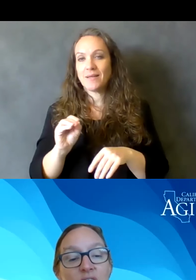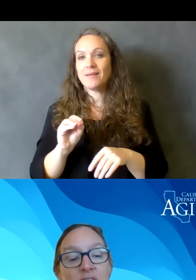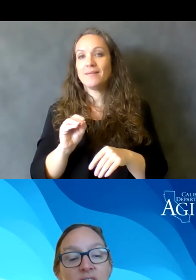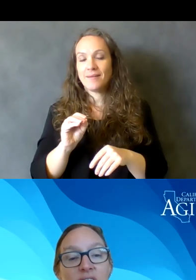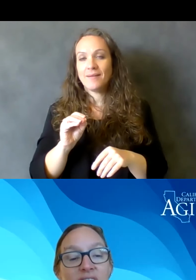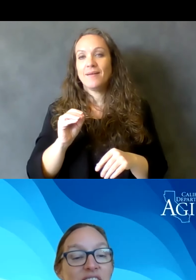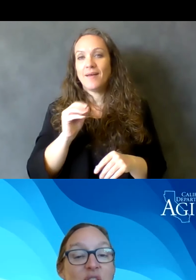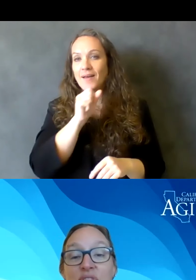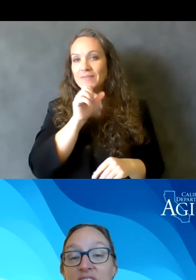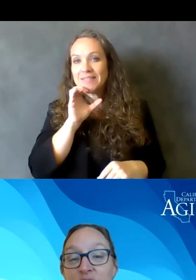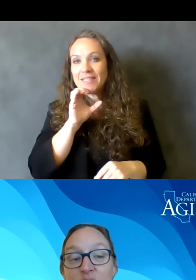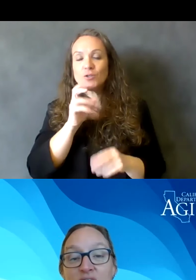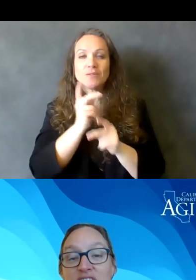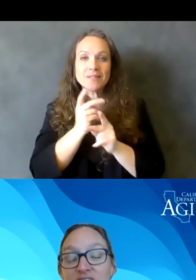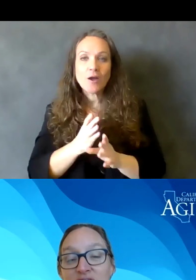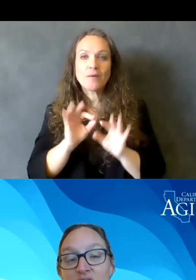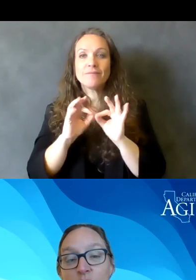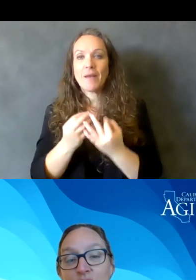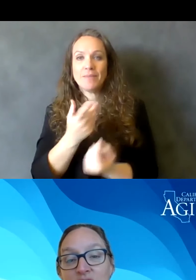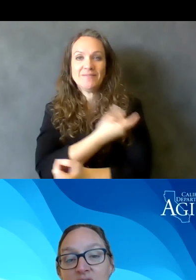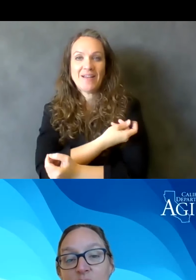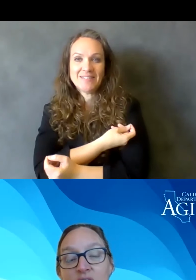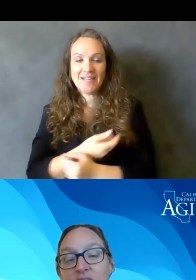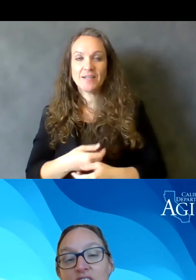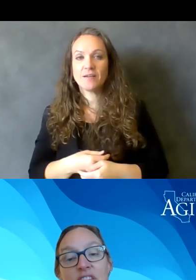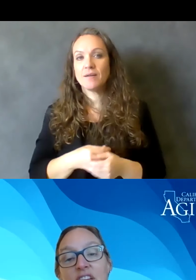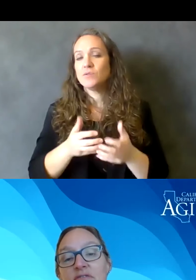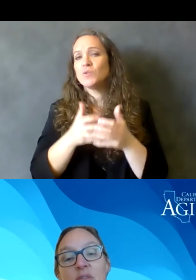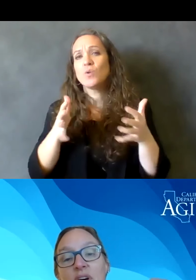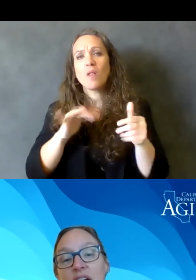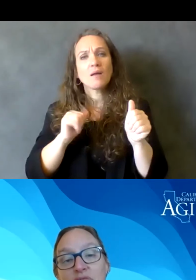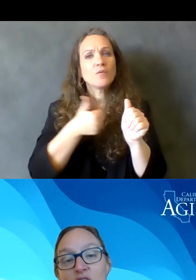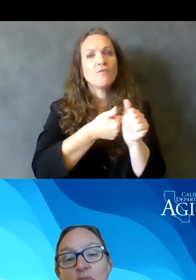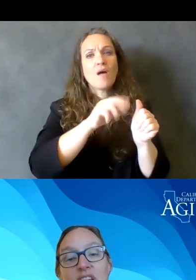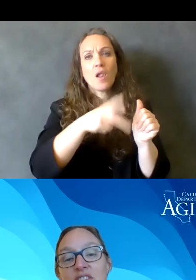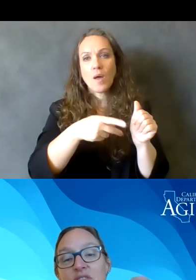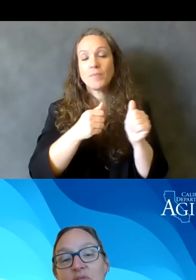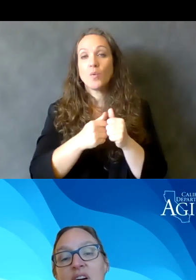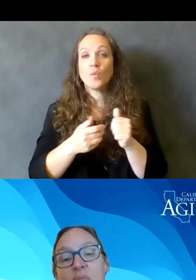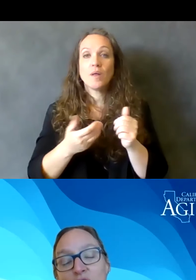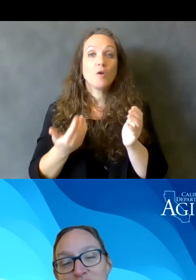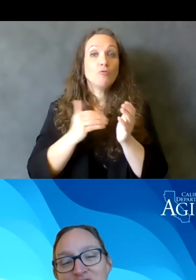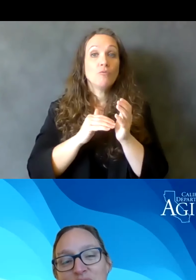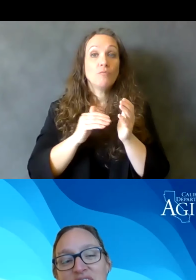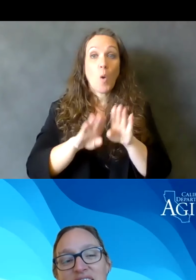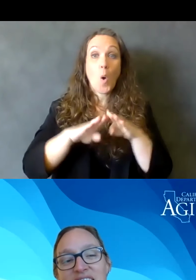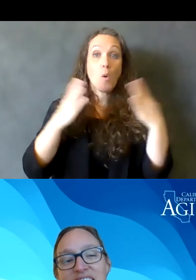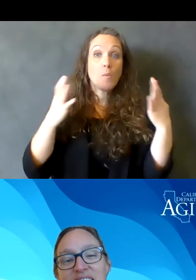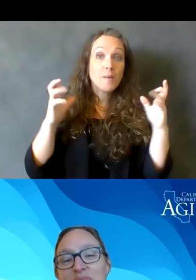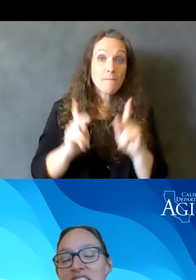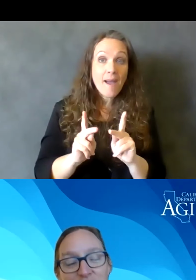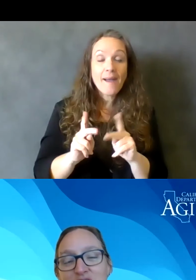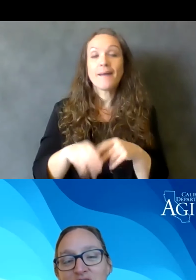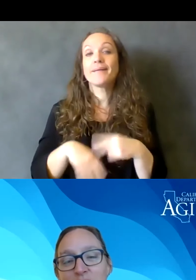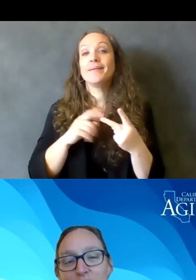as well. So thank you so much. Lots of follow-up to come on everything from reopening to partnerships.